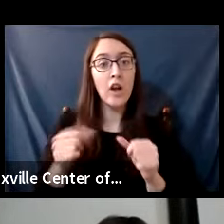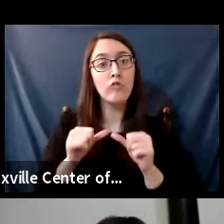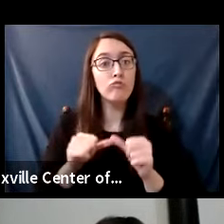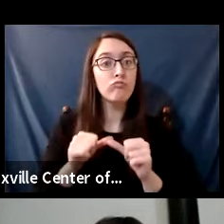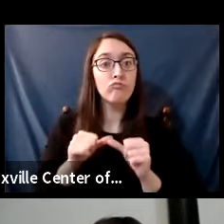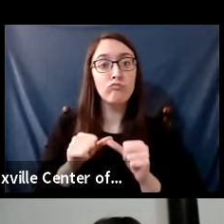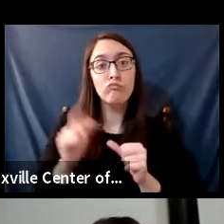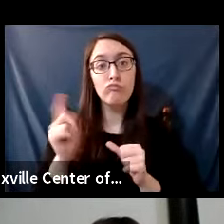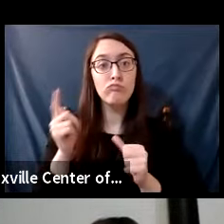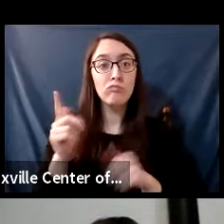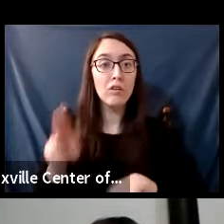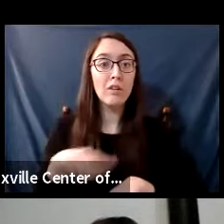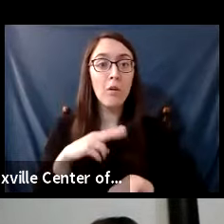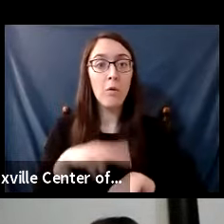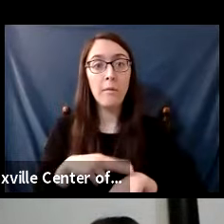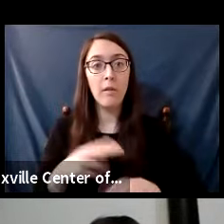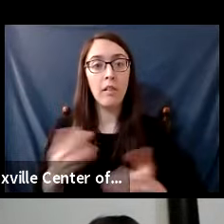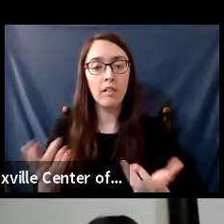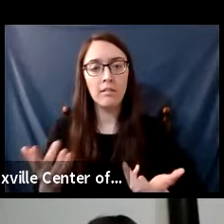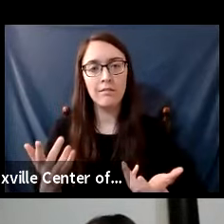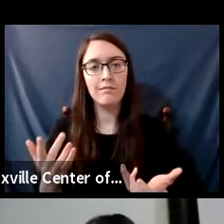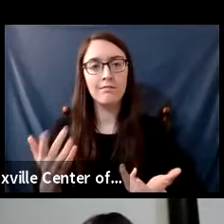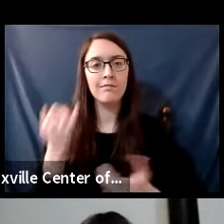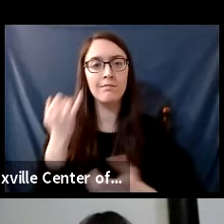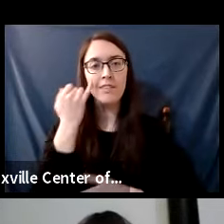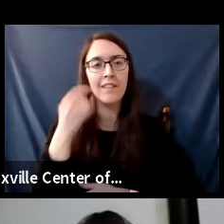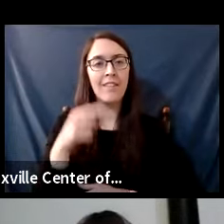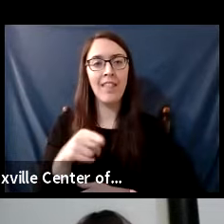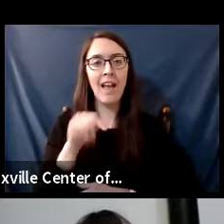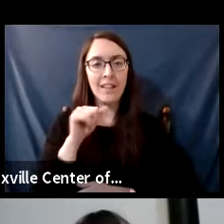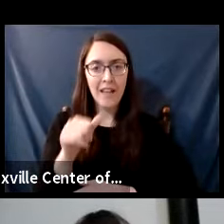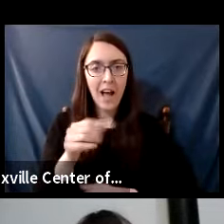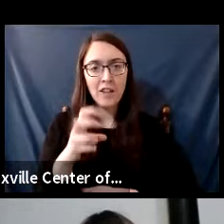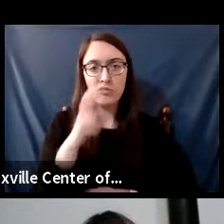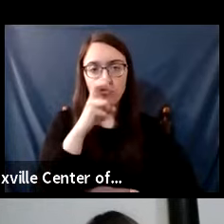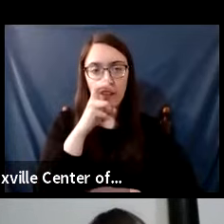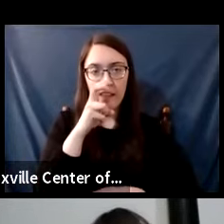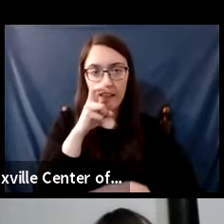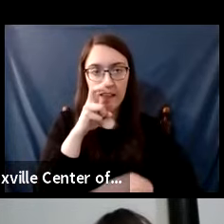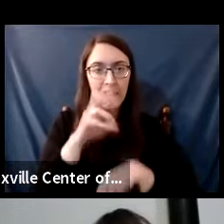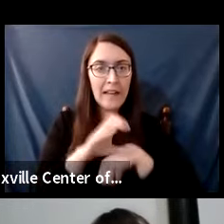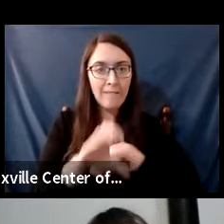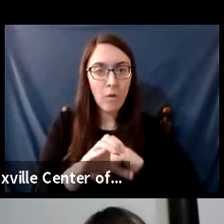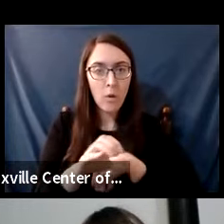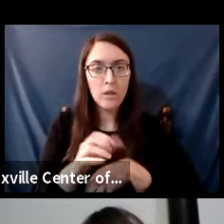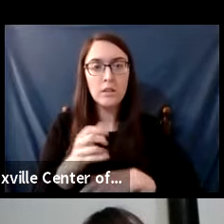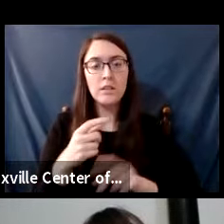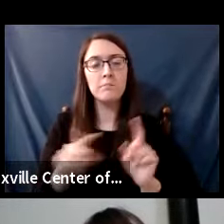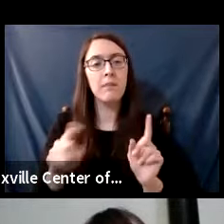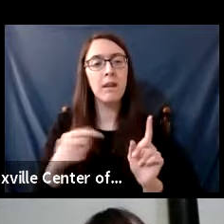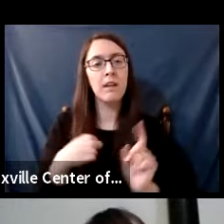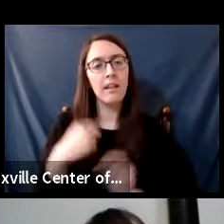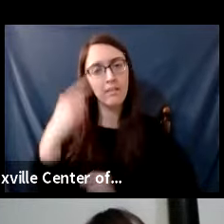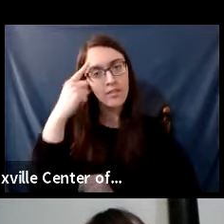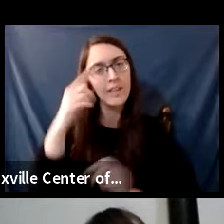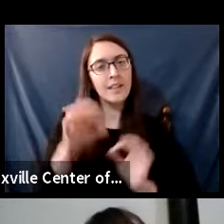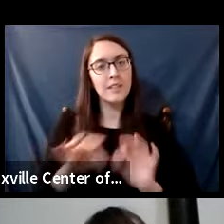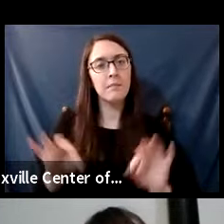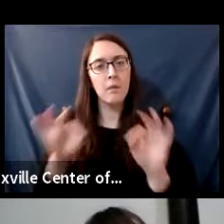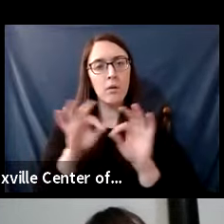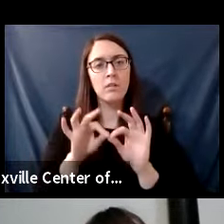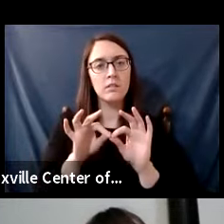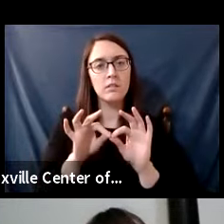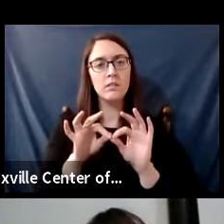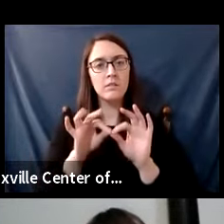that this is not being rigidly enforced. At least my sense is that it's not. But I do think it's important because